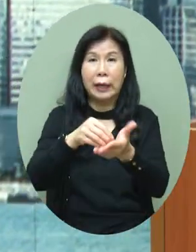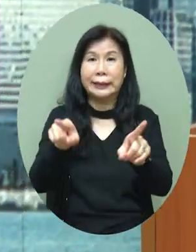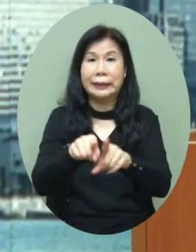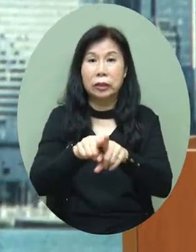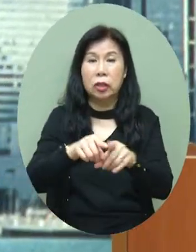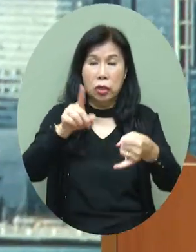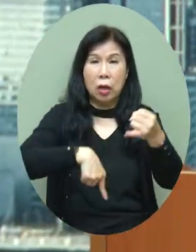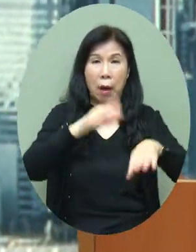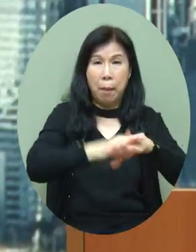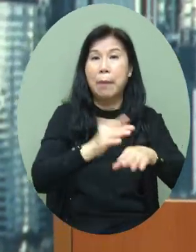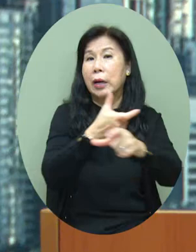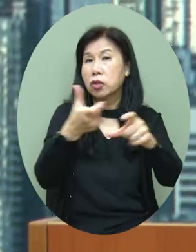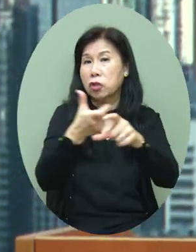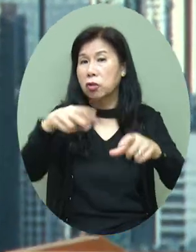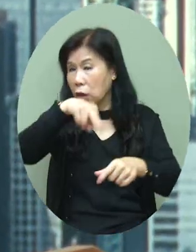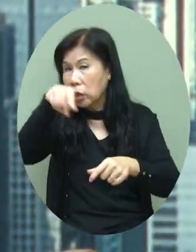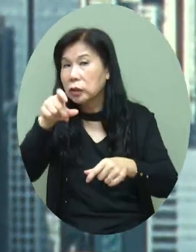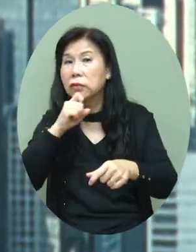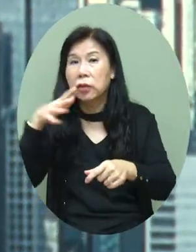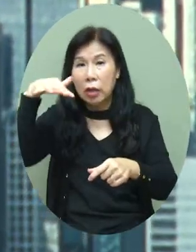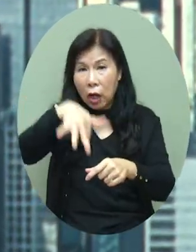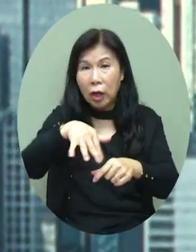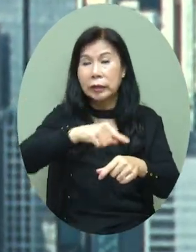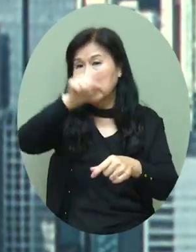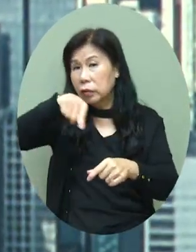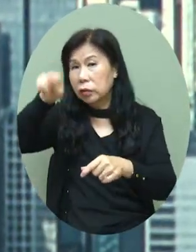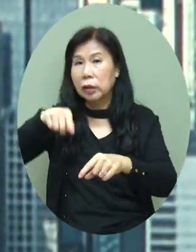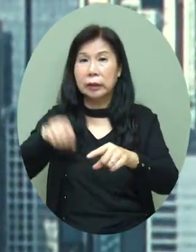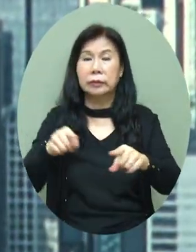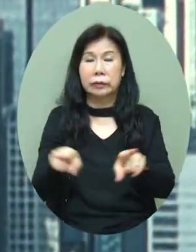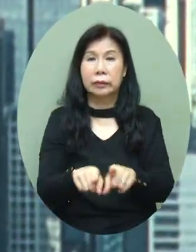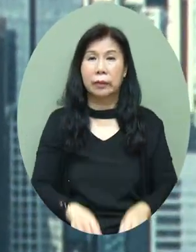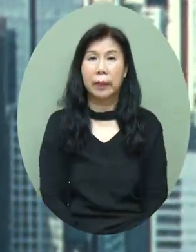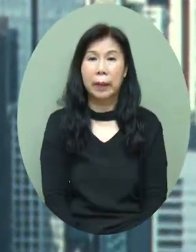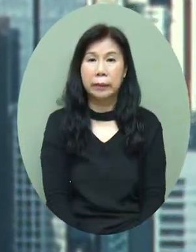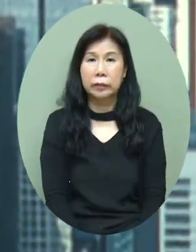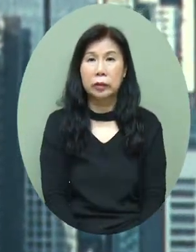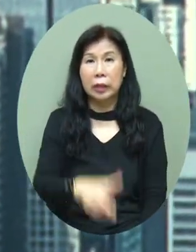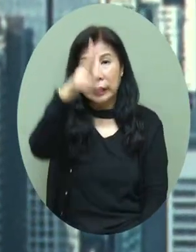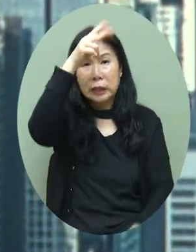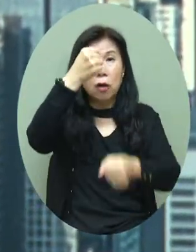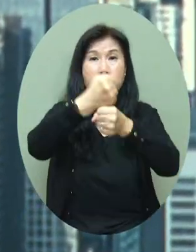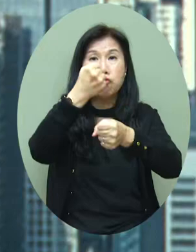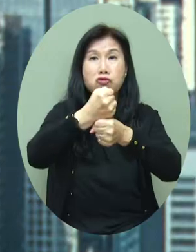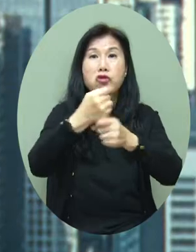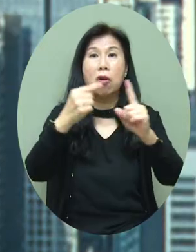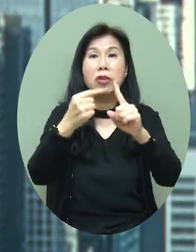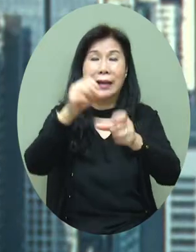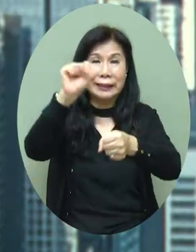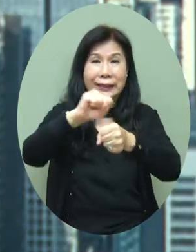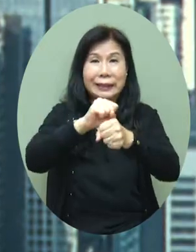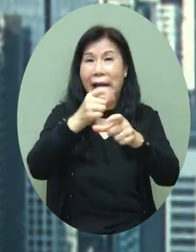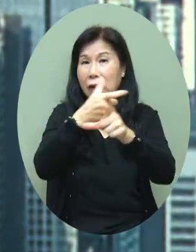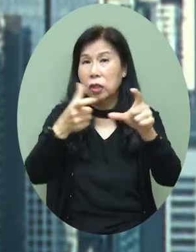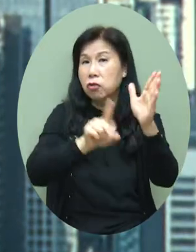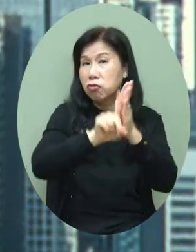sole consideration in civil service pay adjustment. It is only one of the 6 factors that we should take into